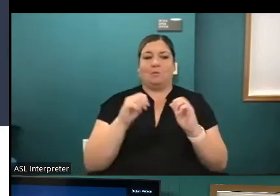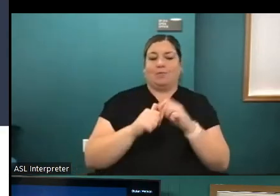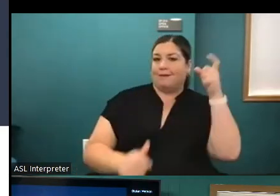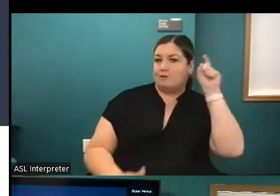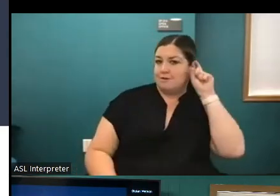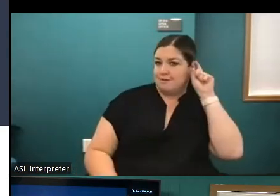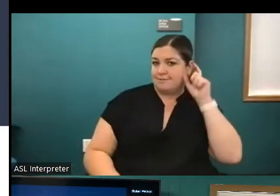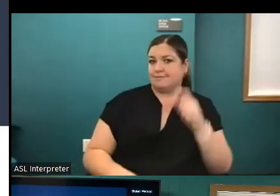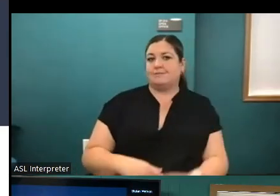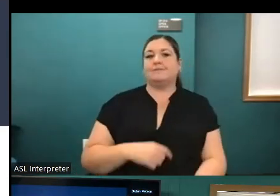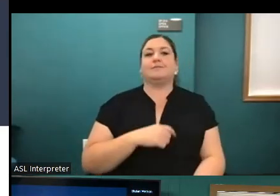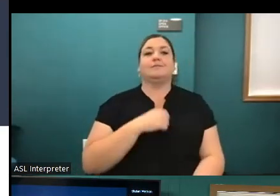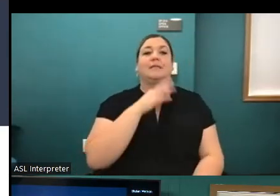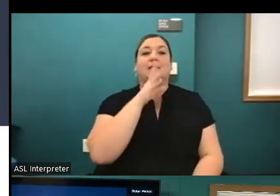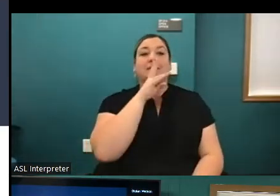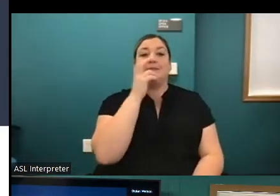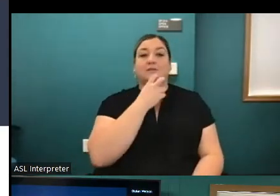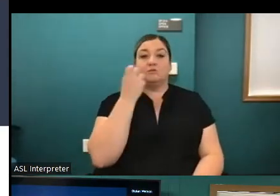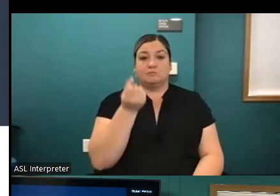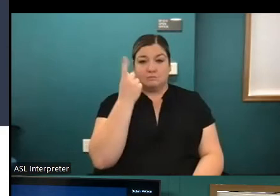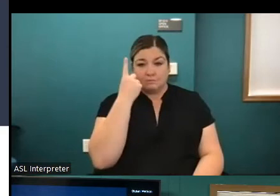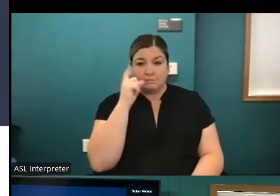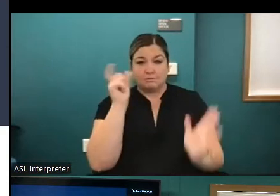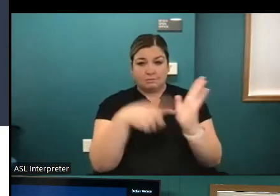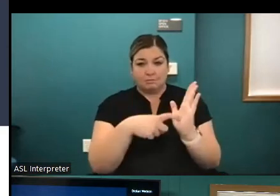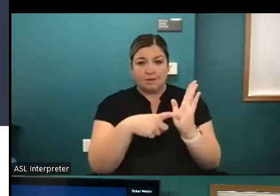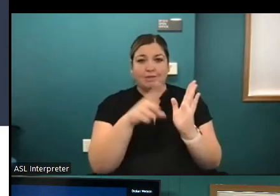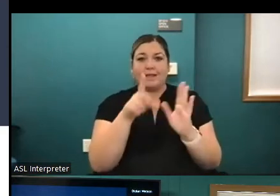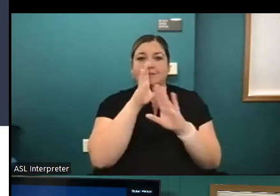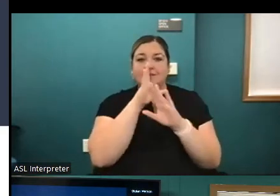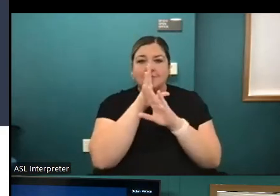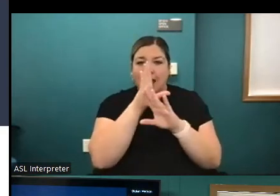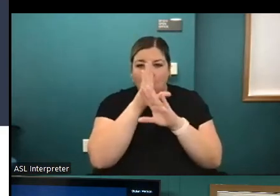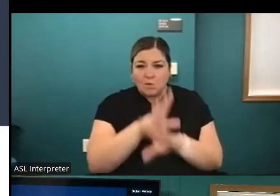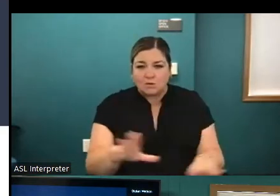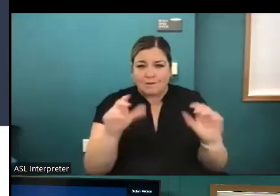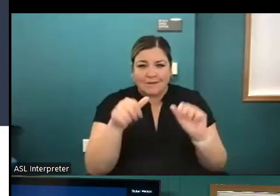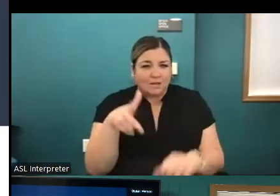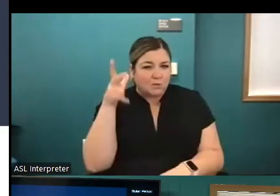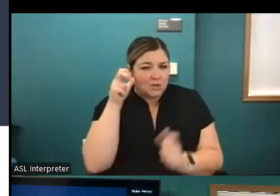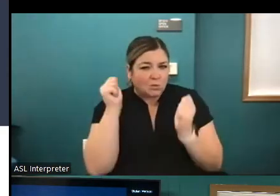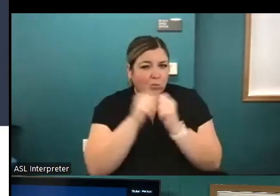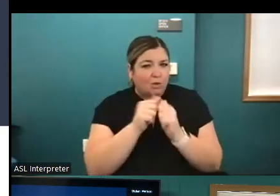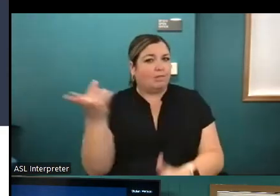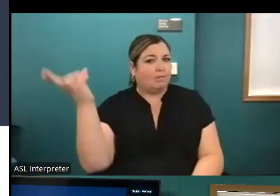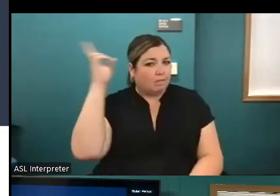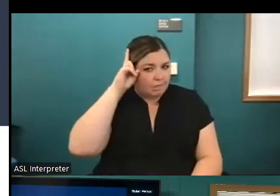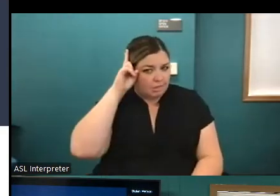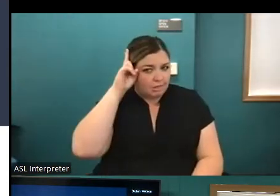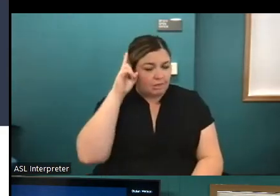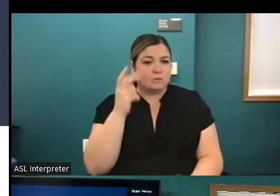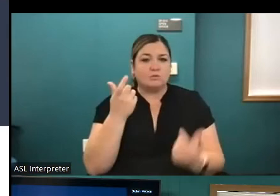Speech reception or speech detection threshold, that's how soft can you hear with your tech on. And so we'll try